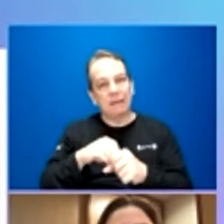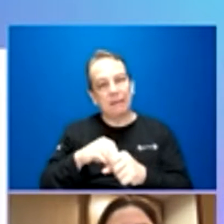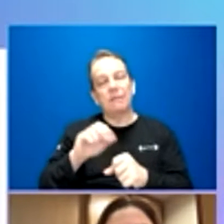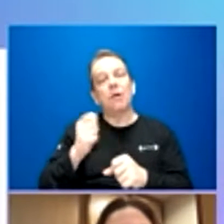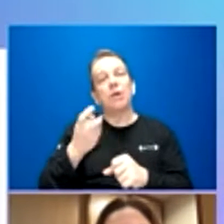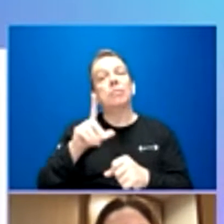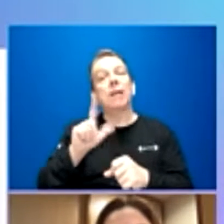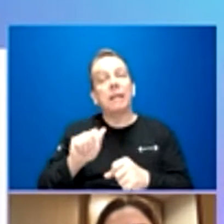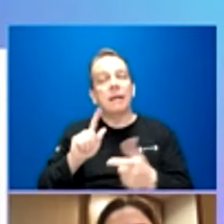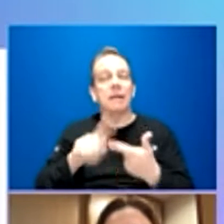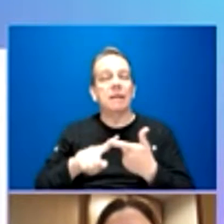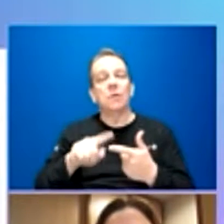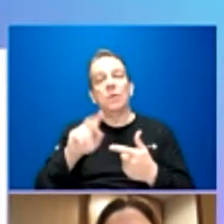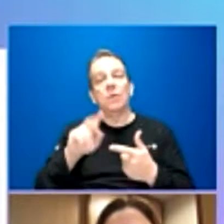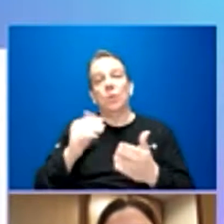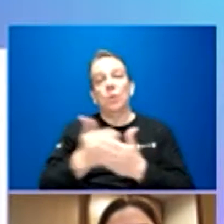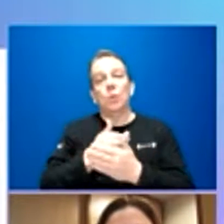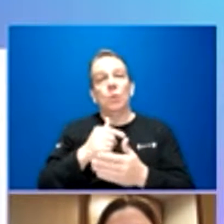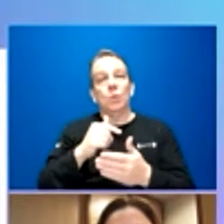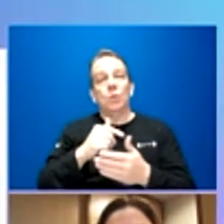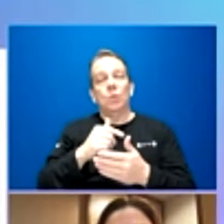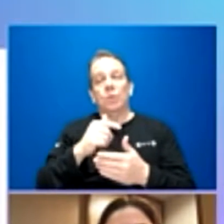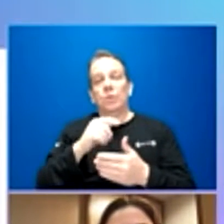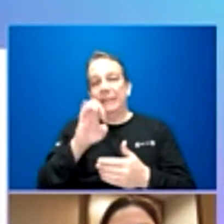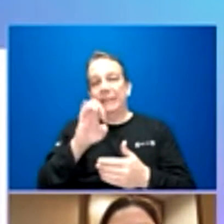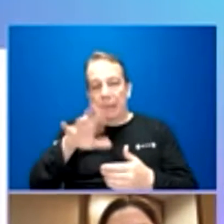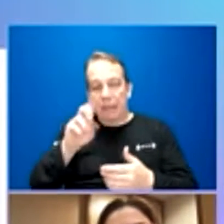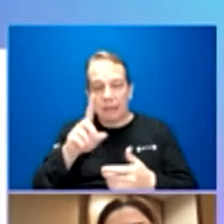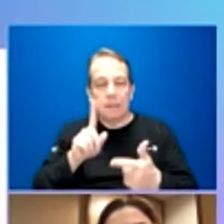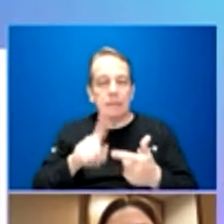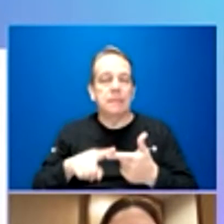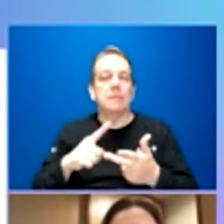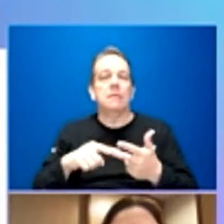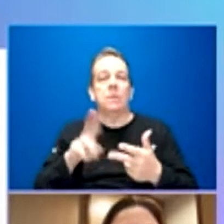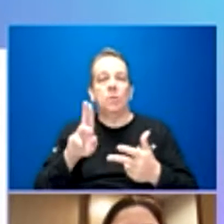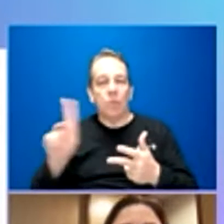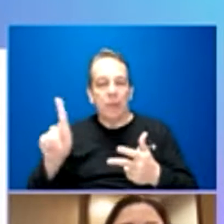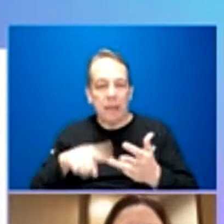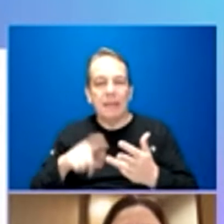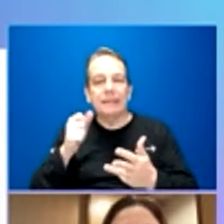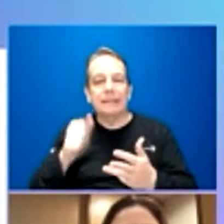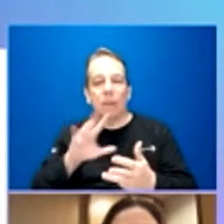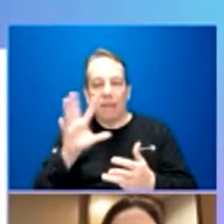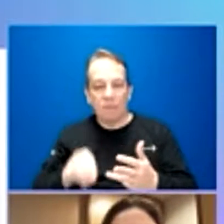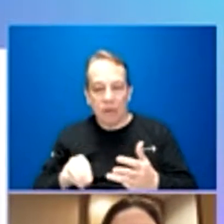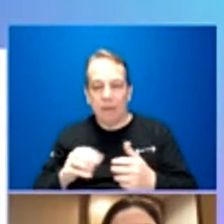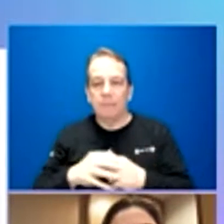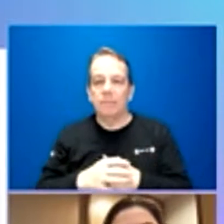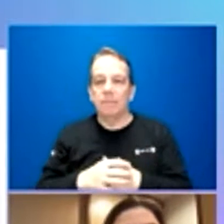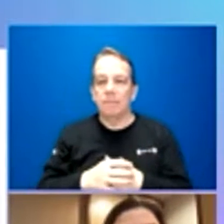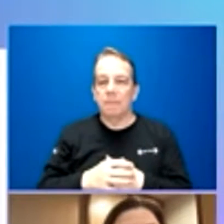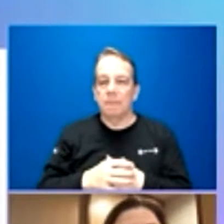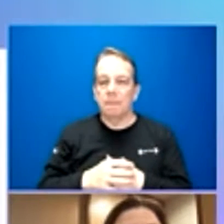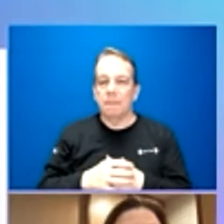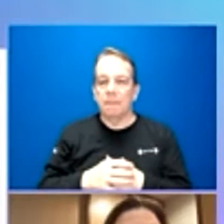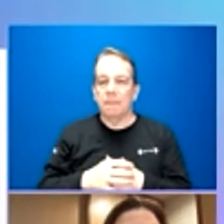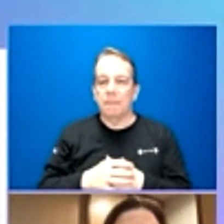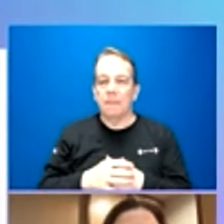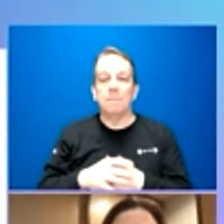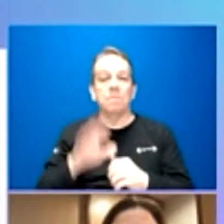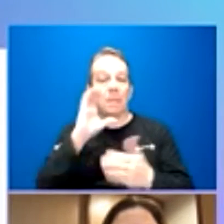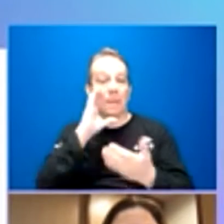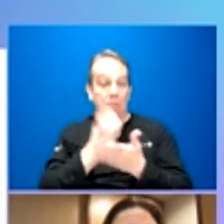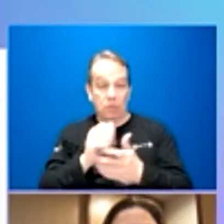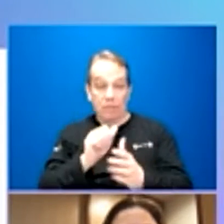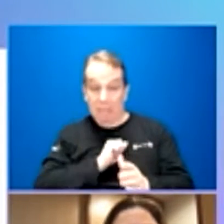Zealand, the States, Canada, Singapore, the UK, and South Africa. There's a picture of myself